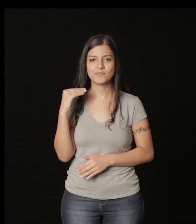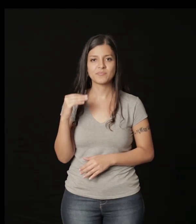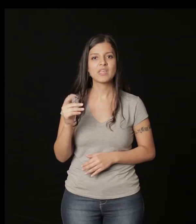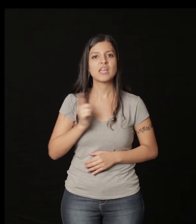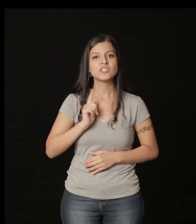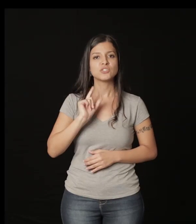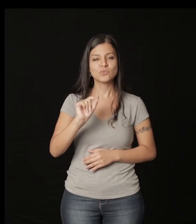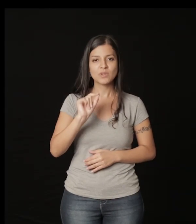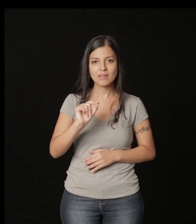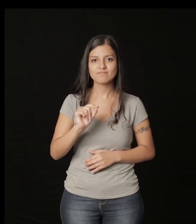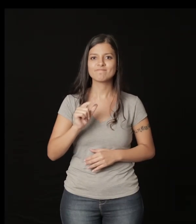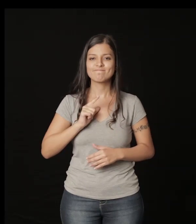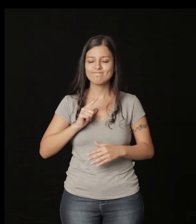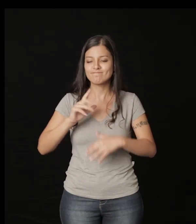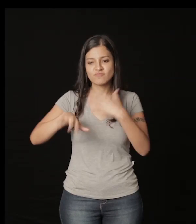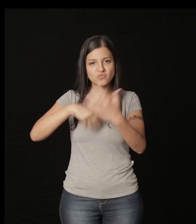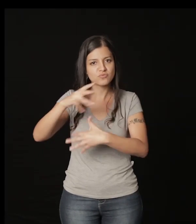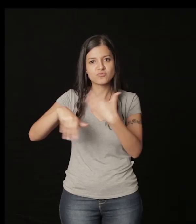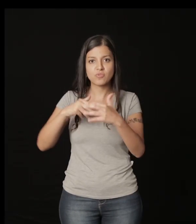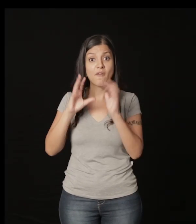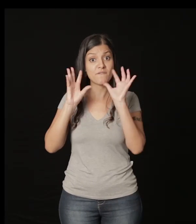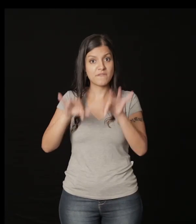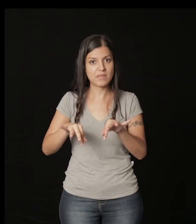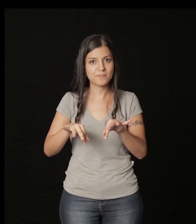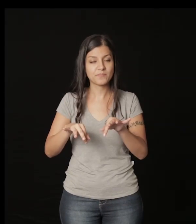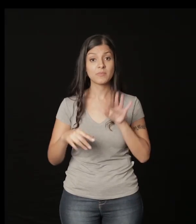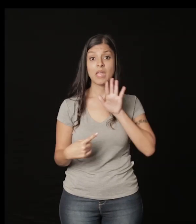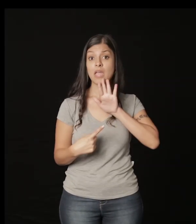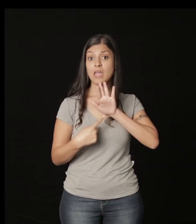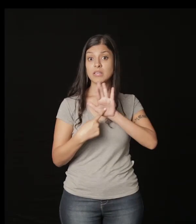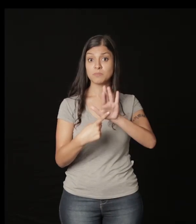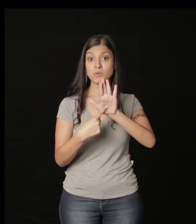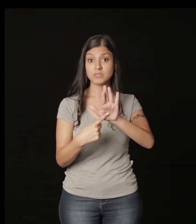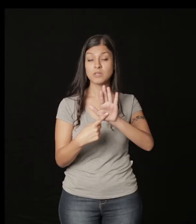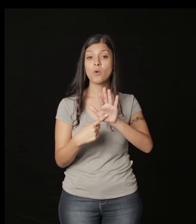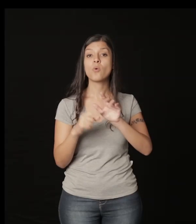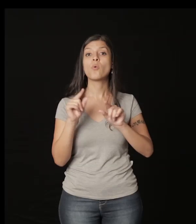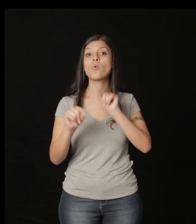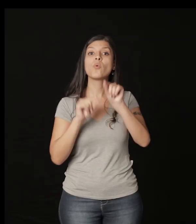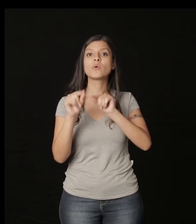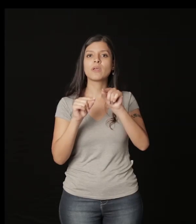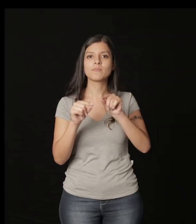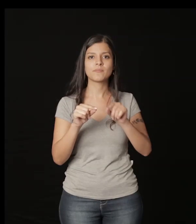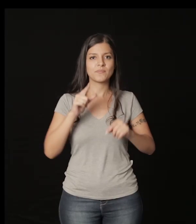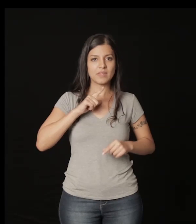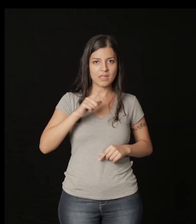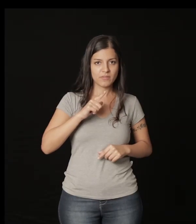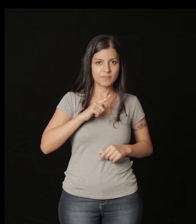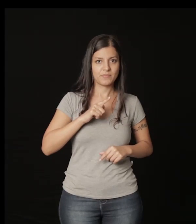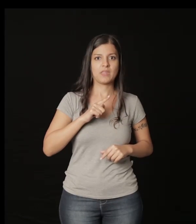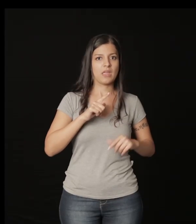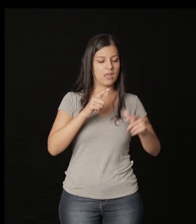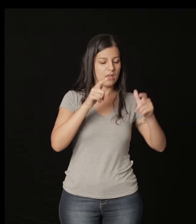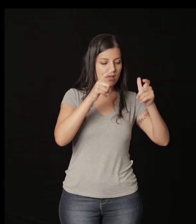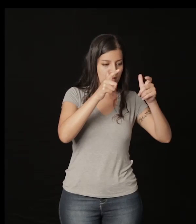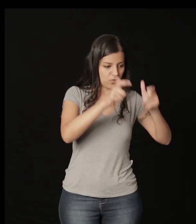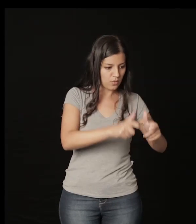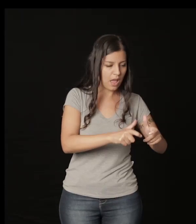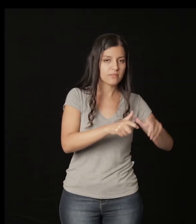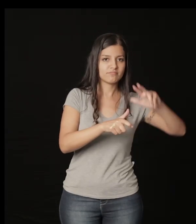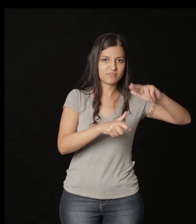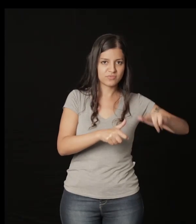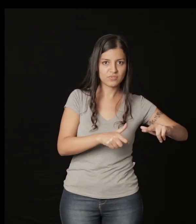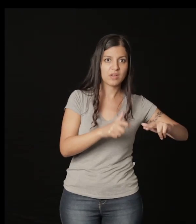in Camp Bastion, where we ended up. And we made an exposure as he was being taken off the helicopter and taken into